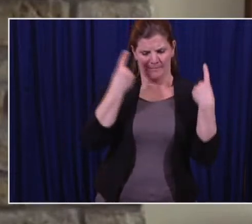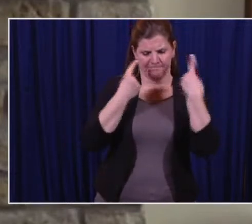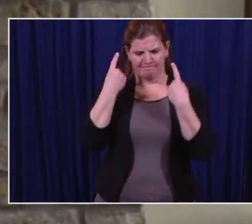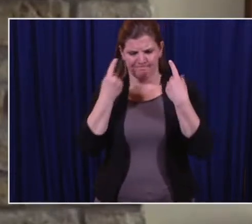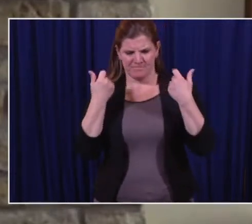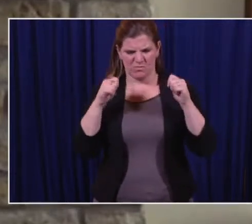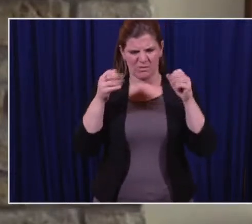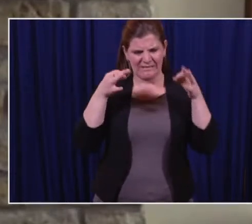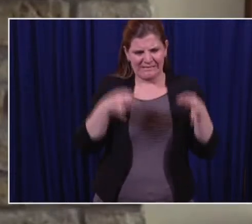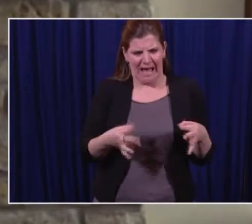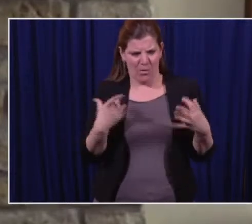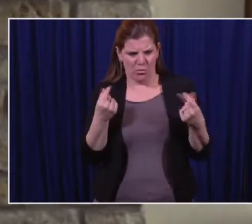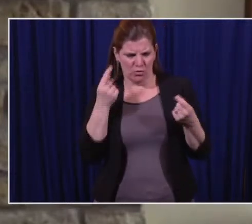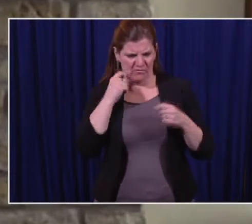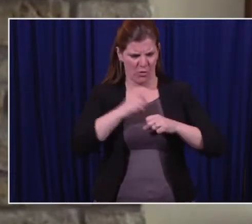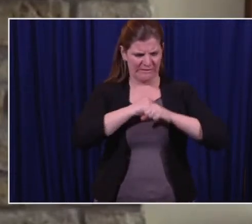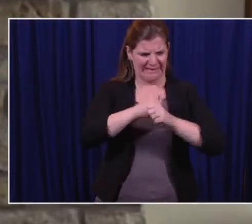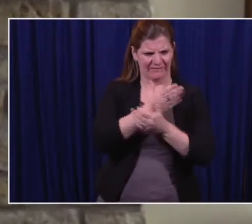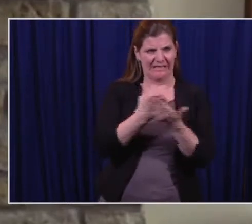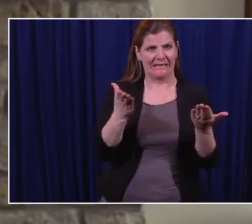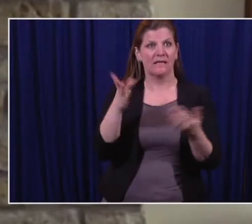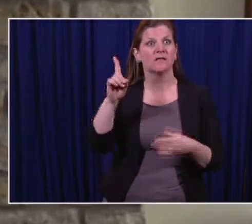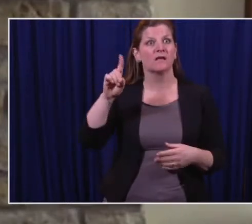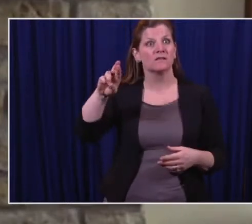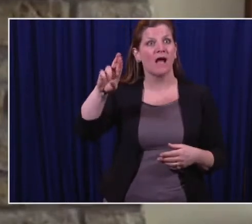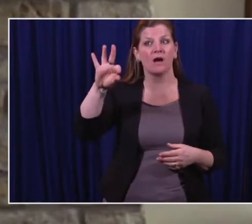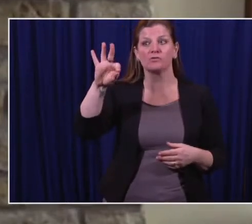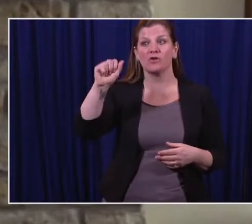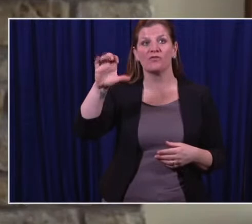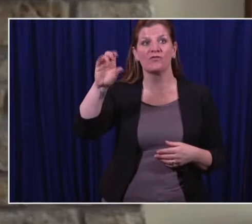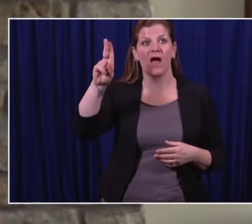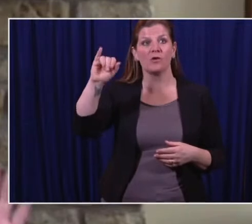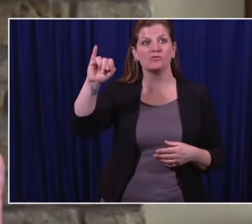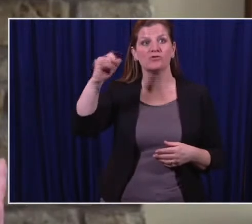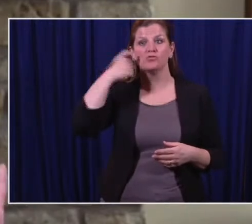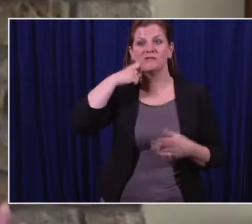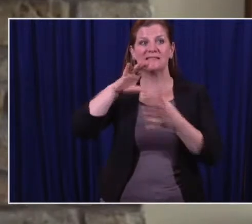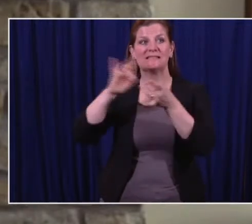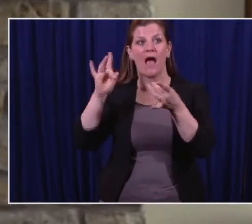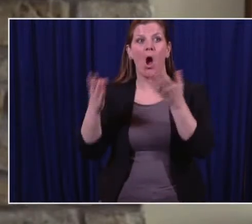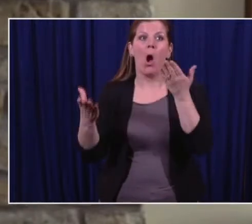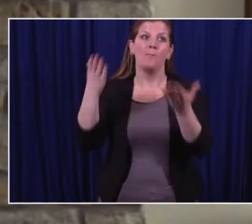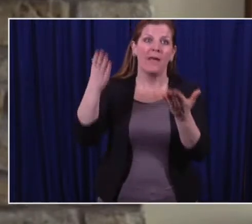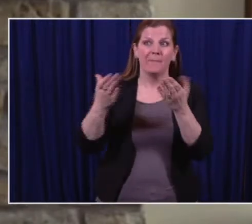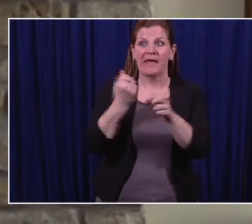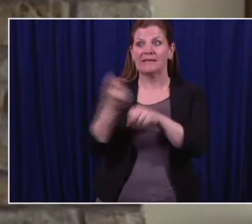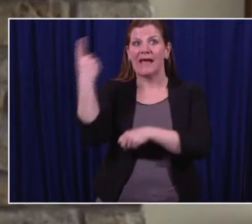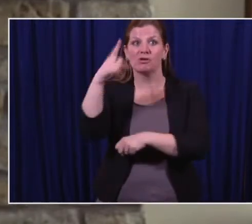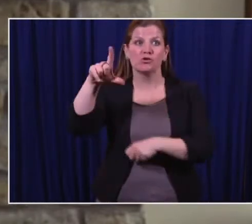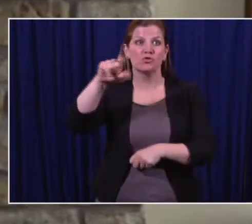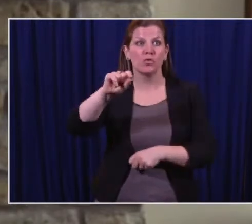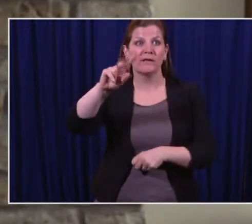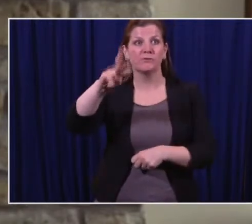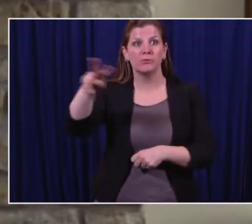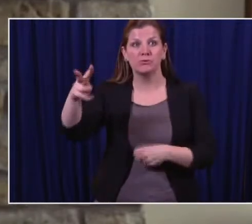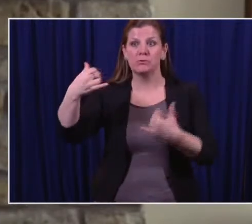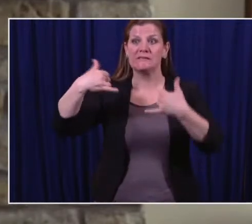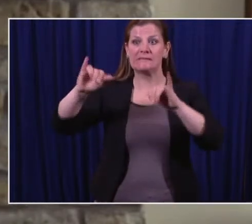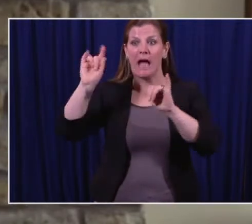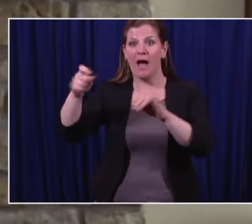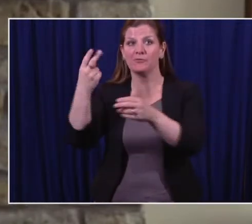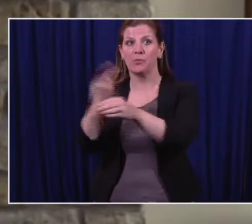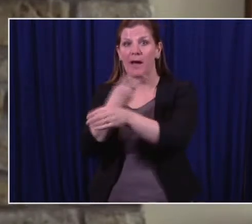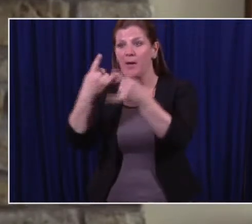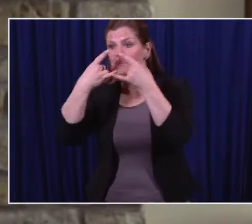Fauci saying we might be wearing masks until 2022, whereas there's an item in the Wall Street Journal that says we could hit herd immunity